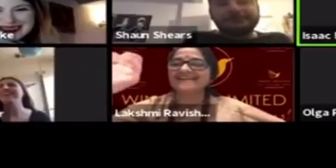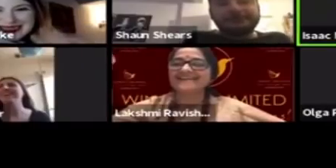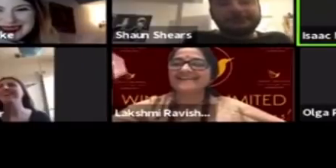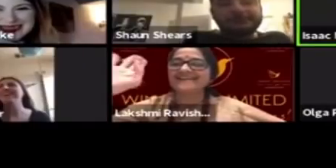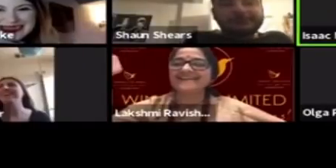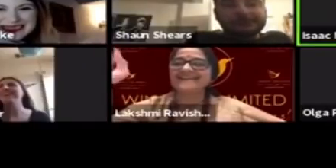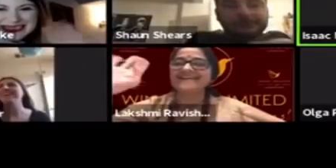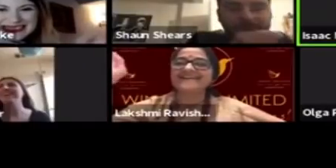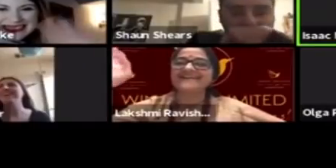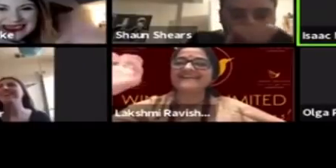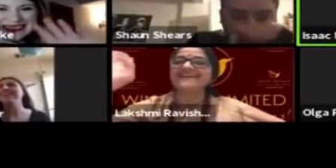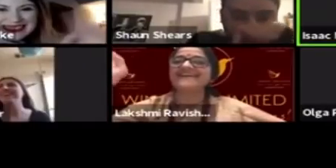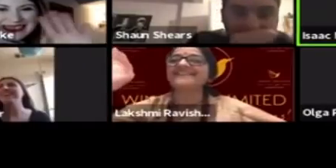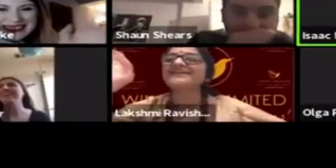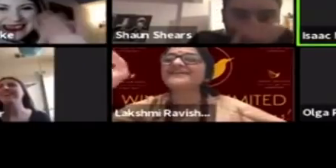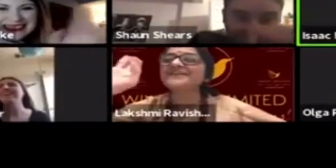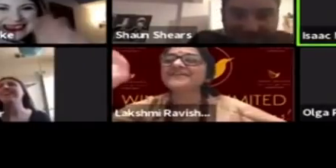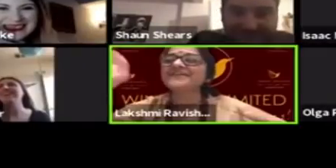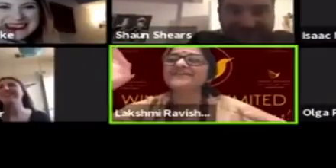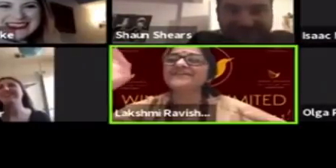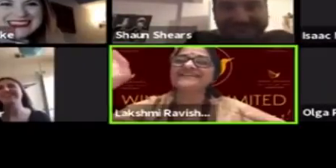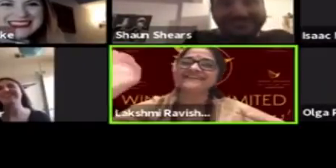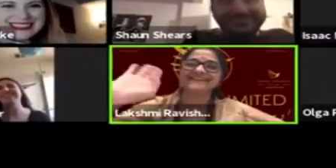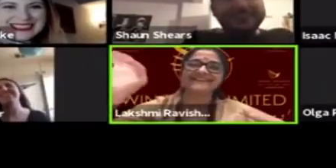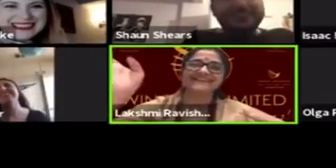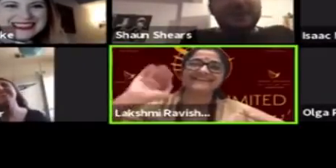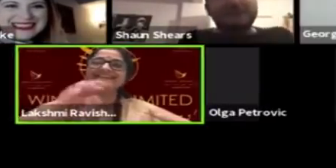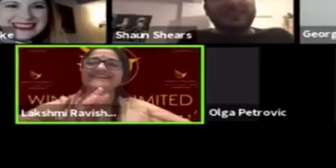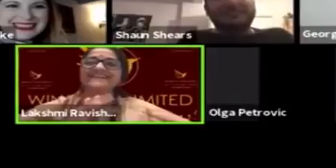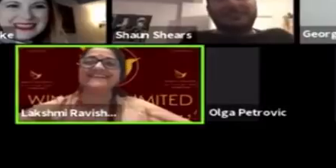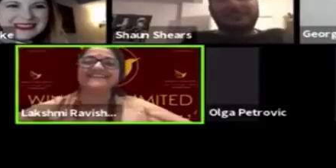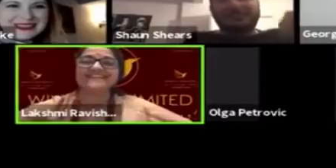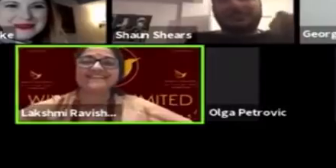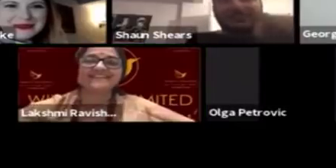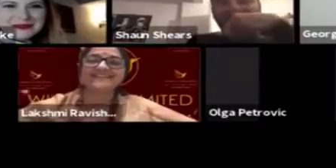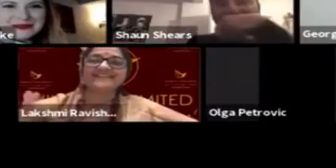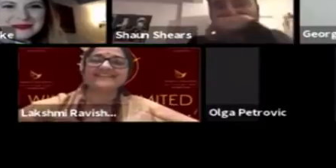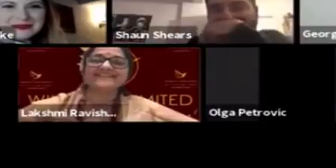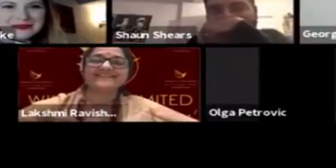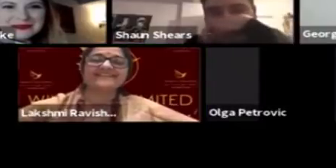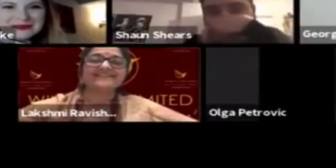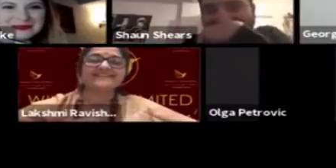Love you all. Thank you. Thank you. Thank you, guys.